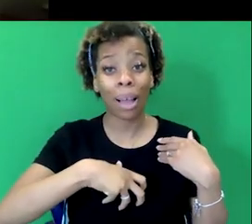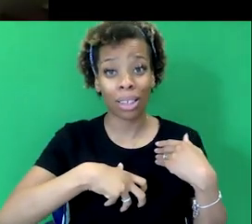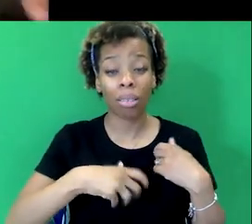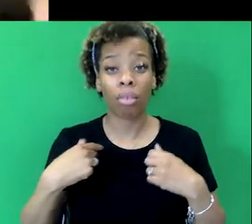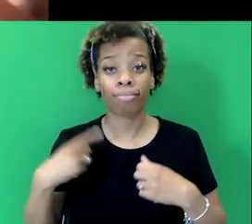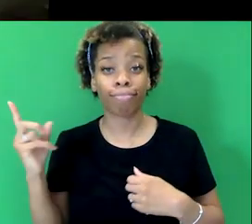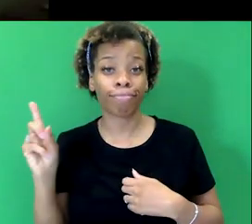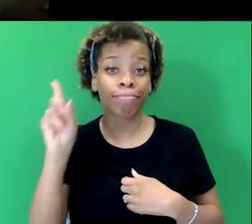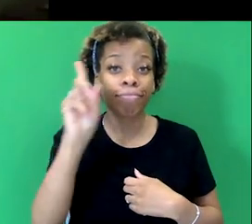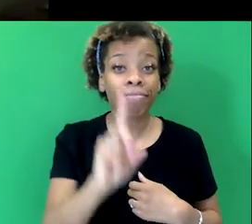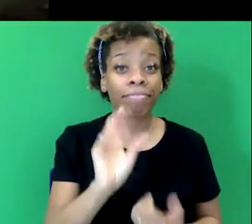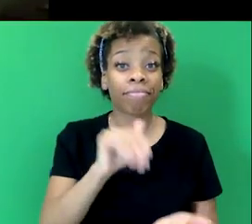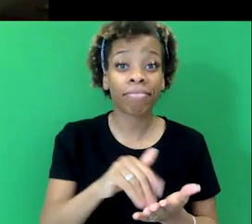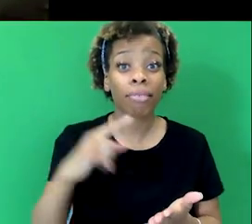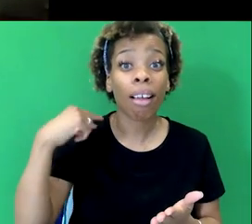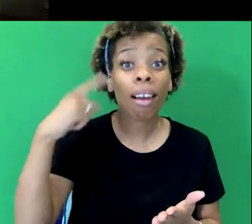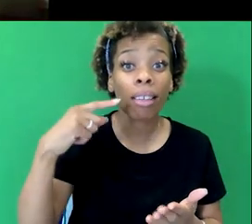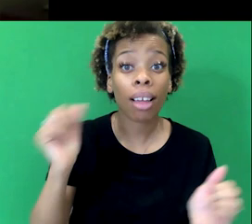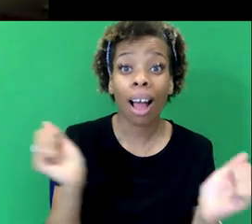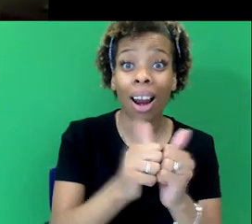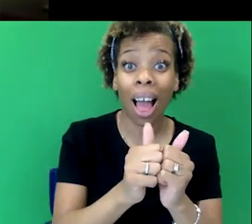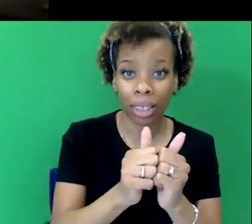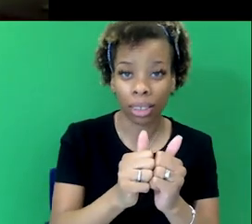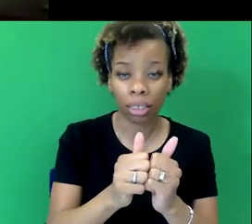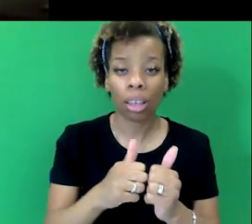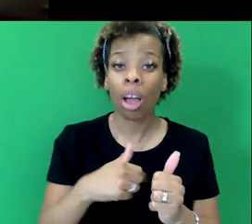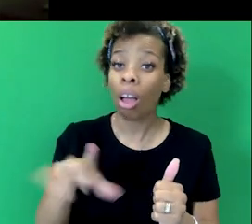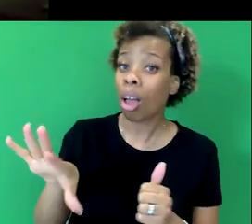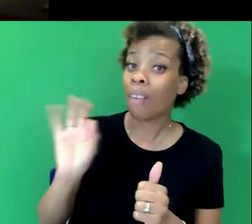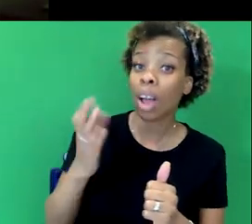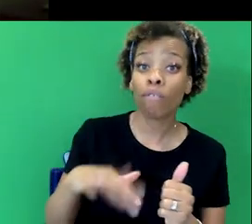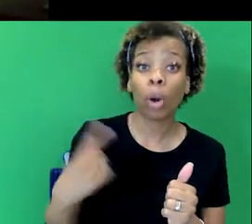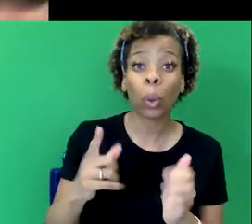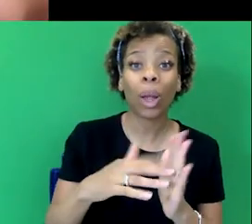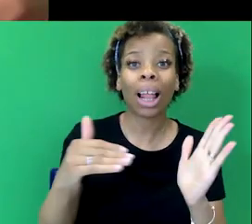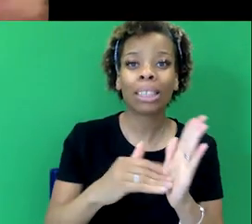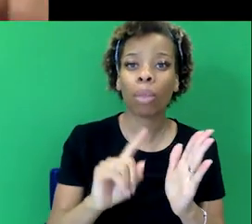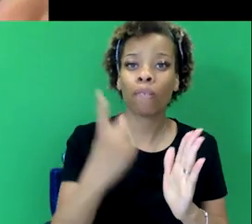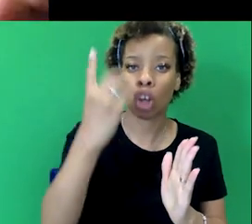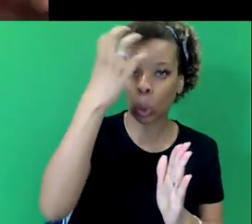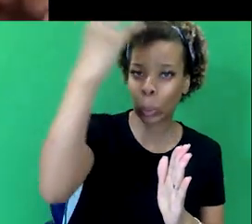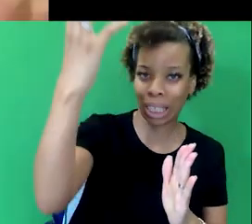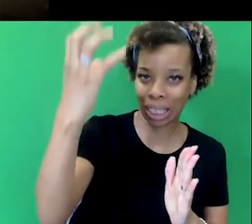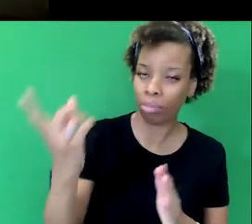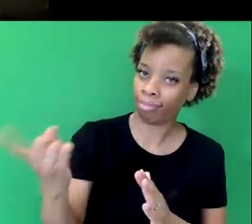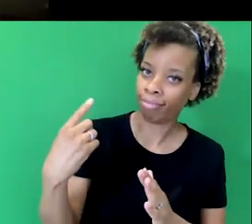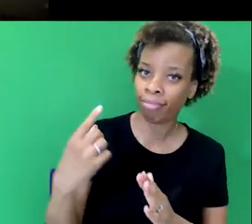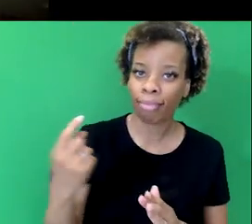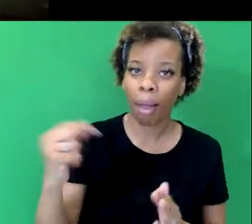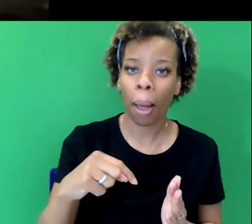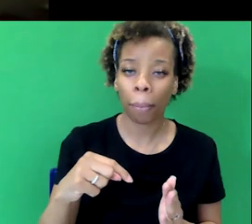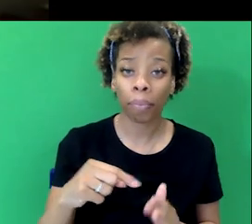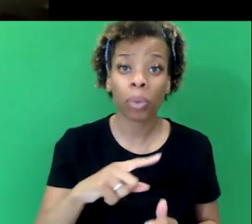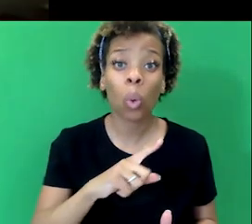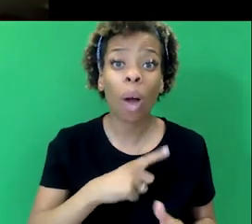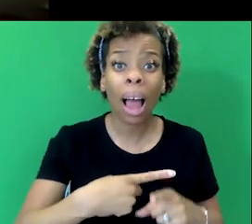to London to make an alliance, invited by Elizabeth I and her government, because England was isolated